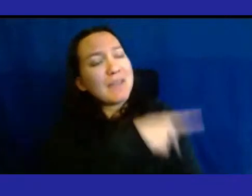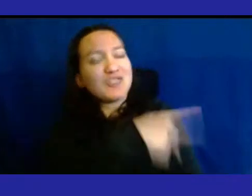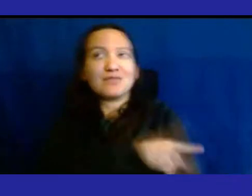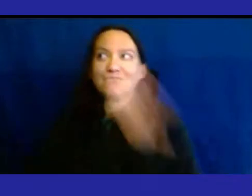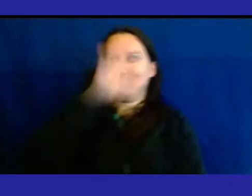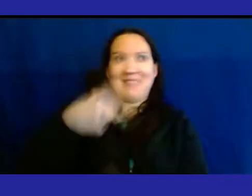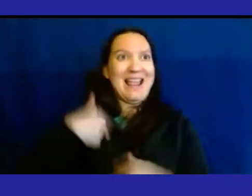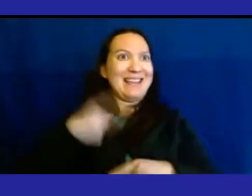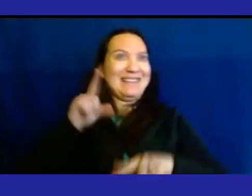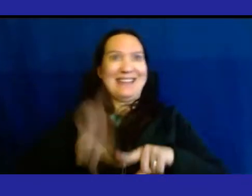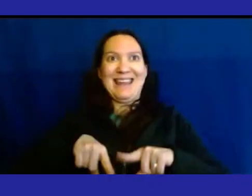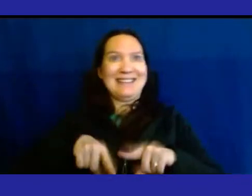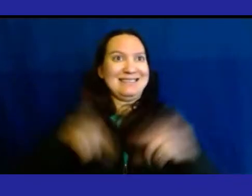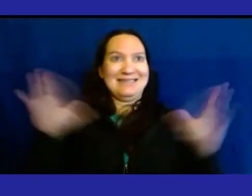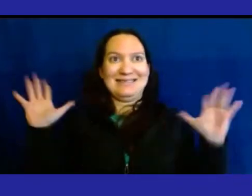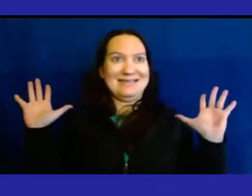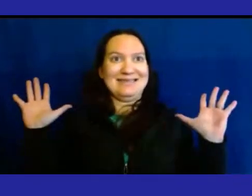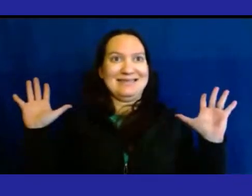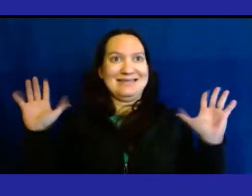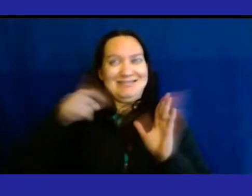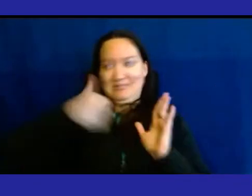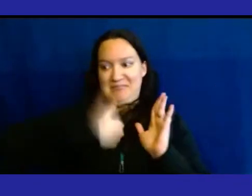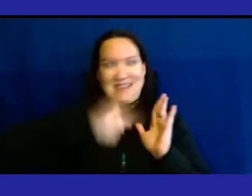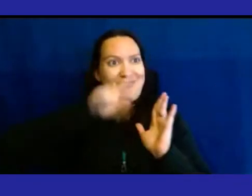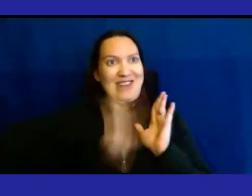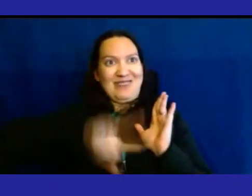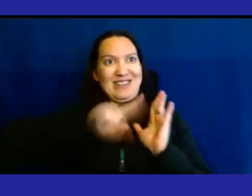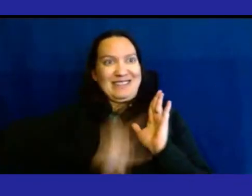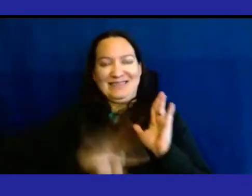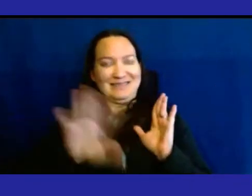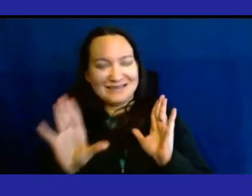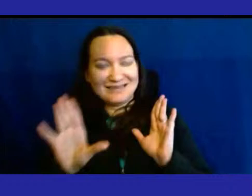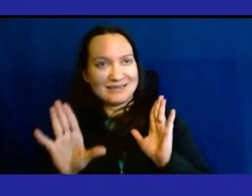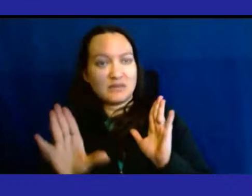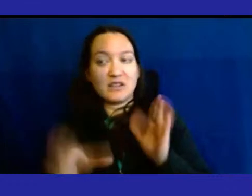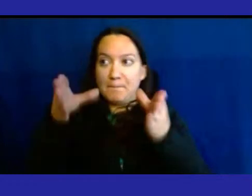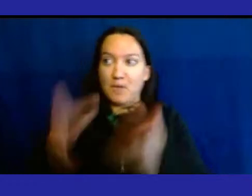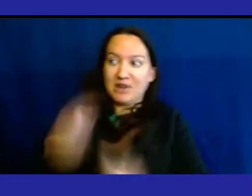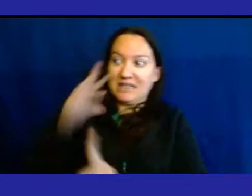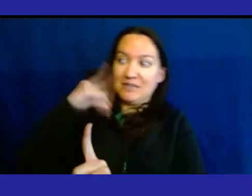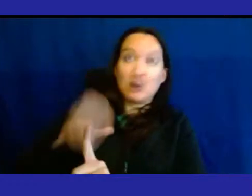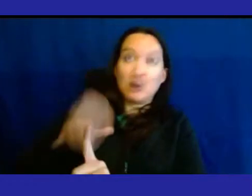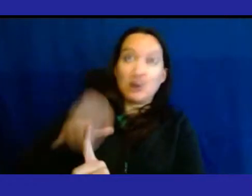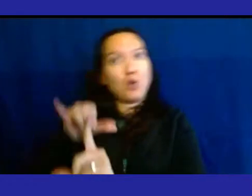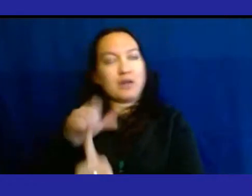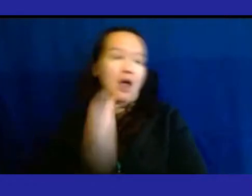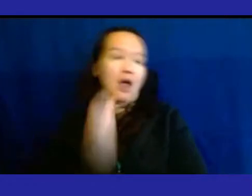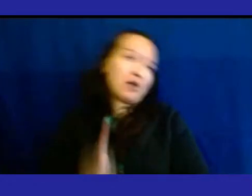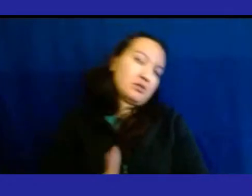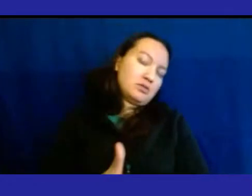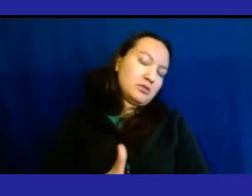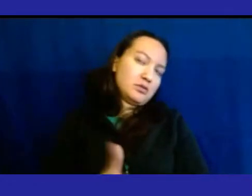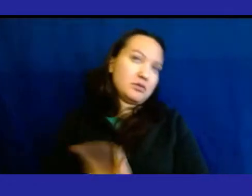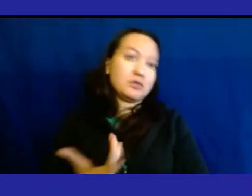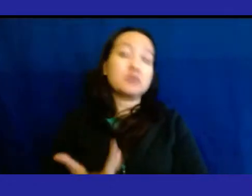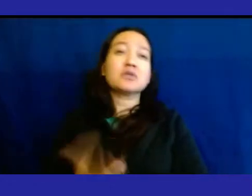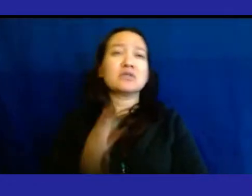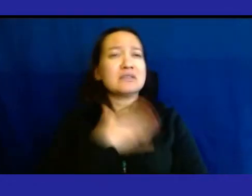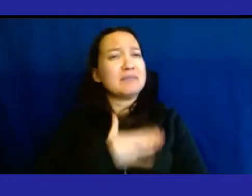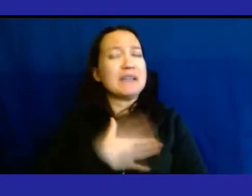can't possibly investigate whether somebody is being bullied or not being bullied. That's what people, please